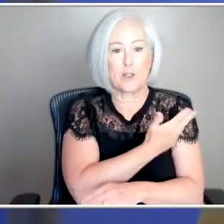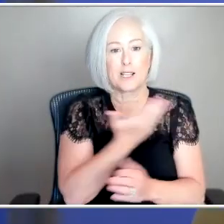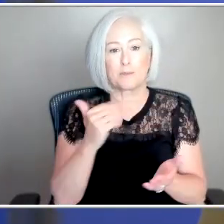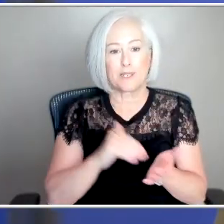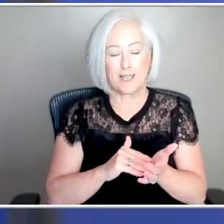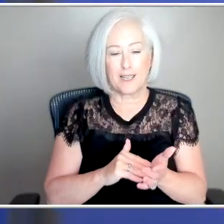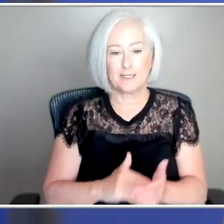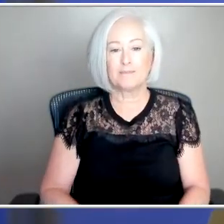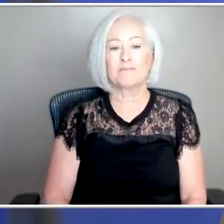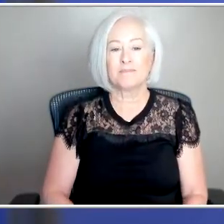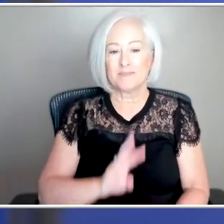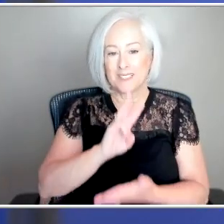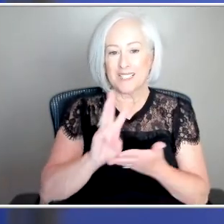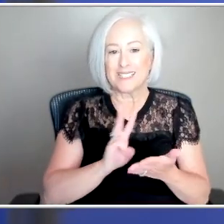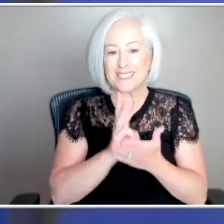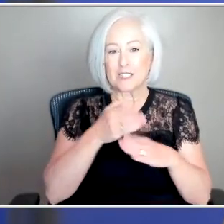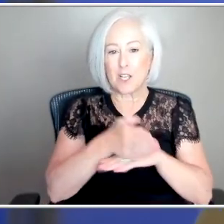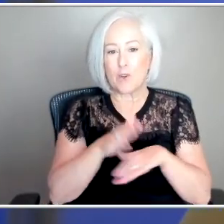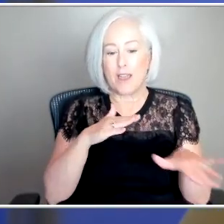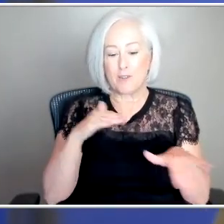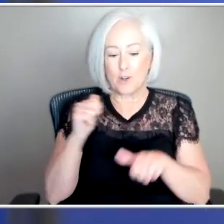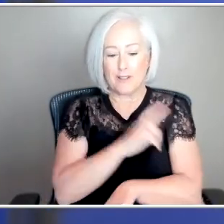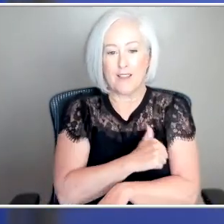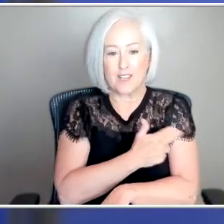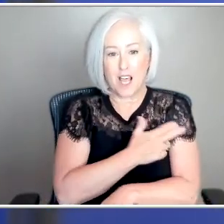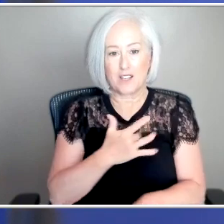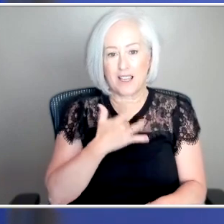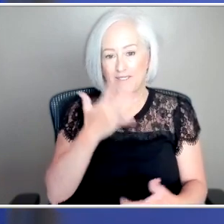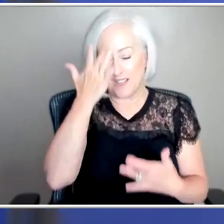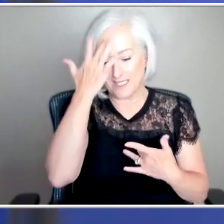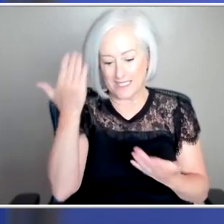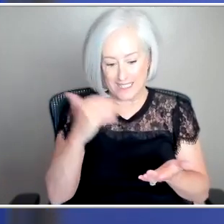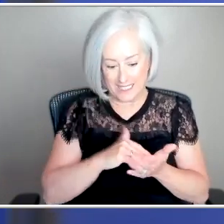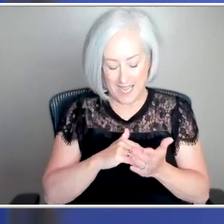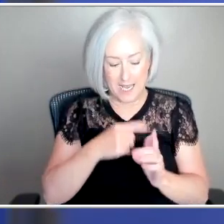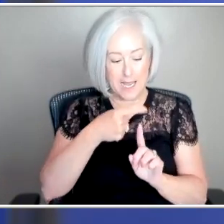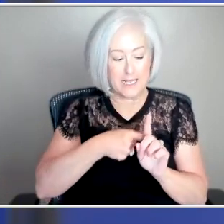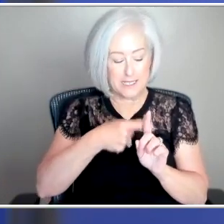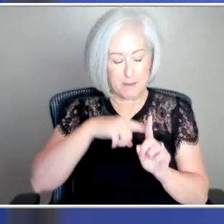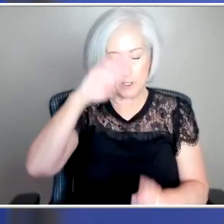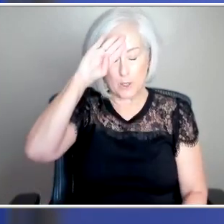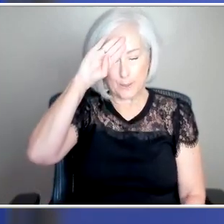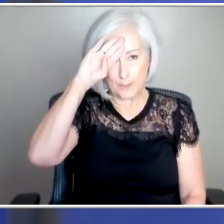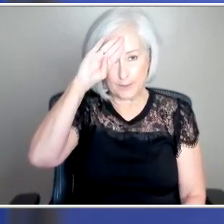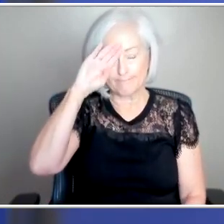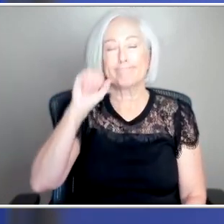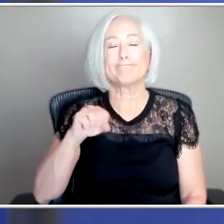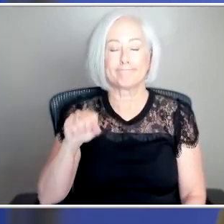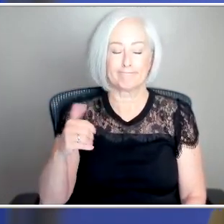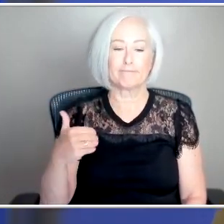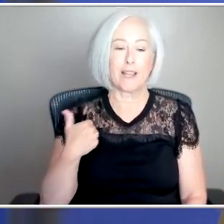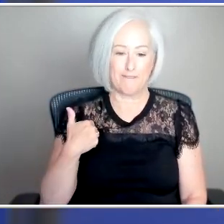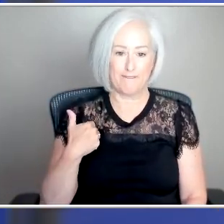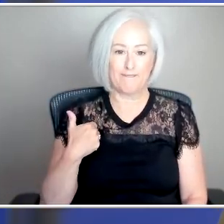hospital, I just started not to feel well, and I took my temp and I had a fever, and that's a big thing when you have a bone marrow transplant. Once